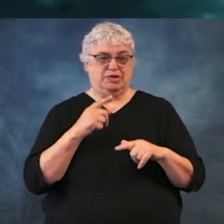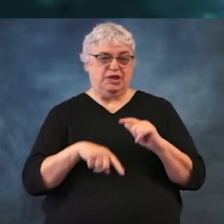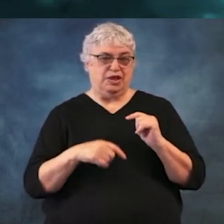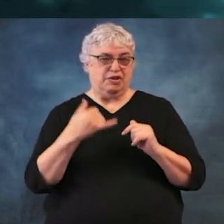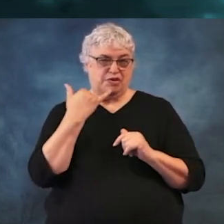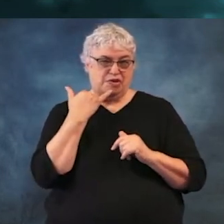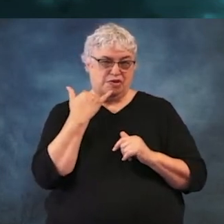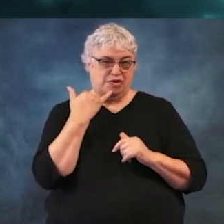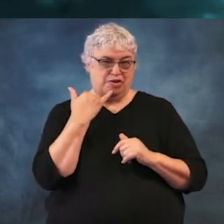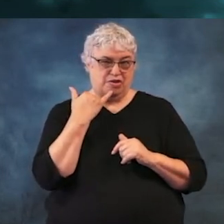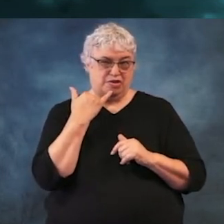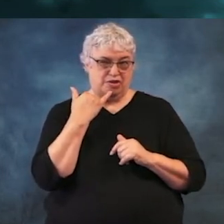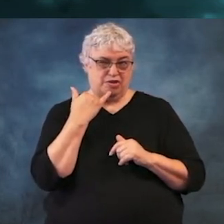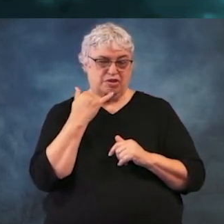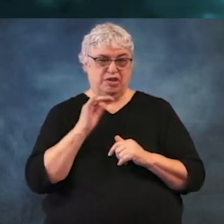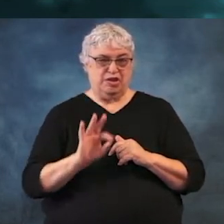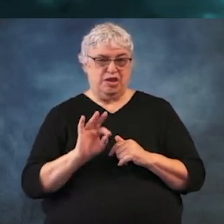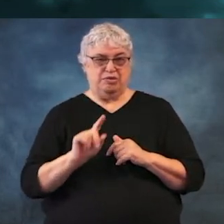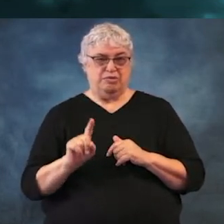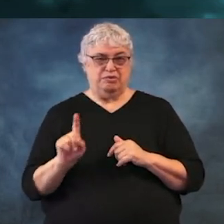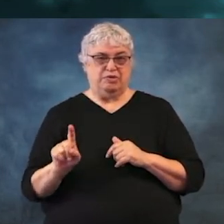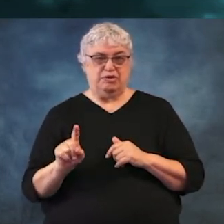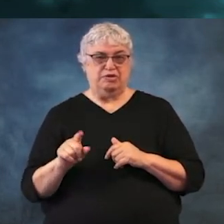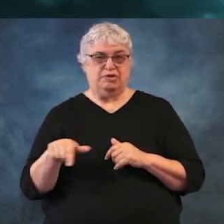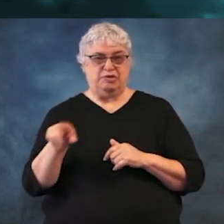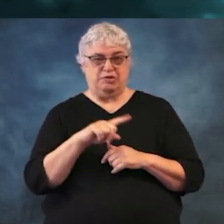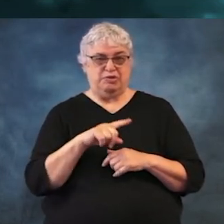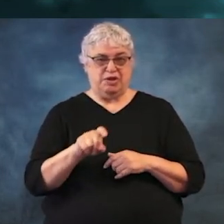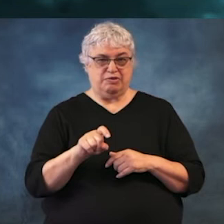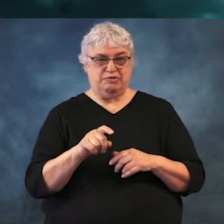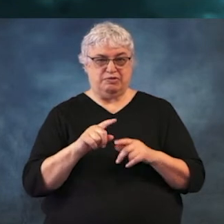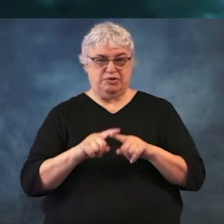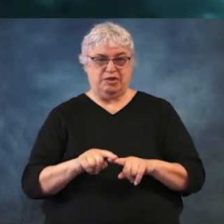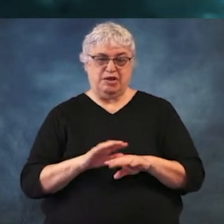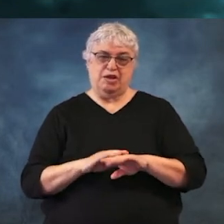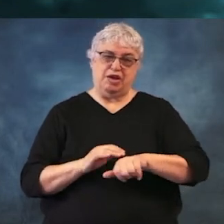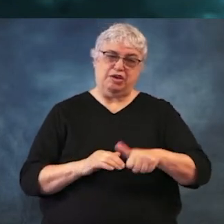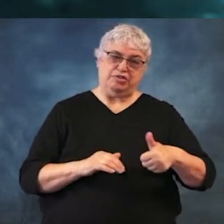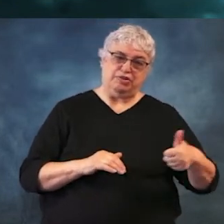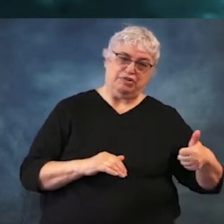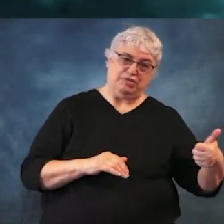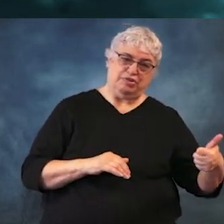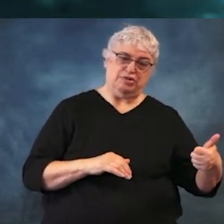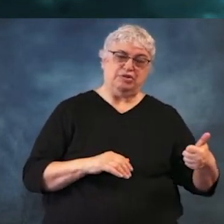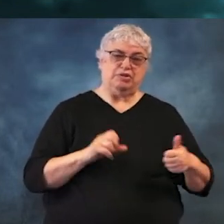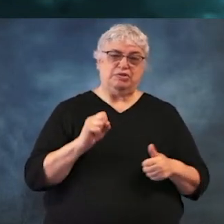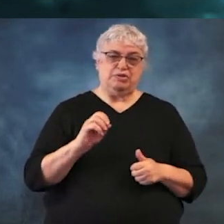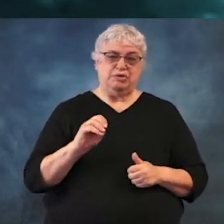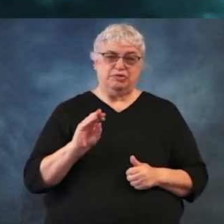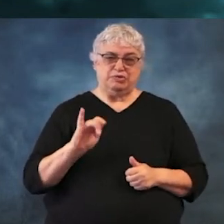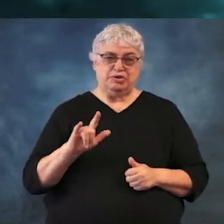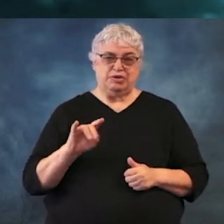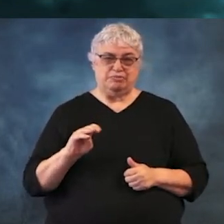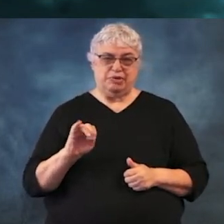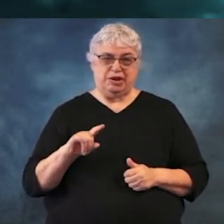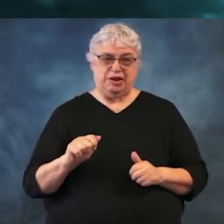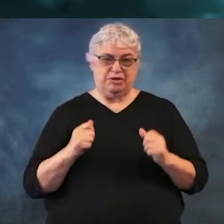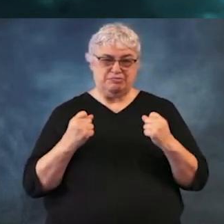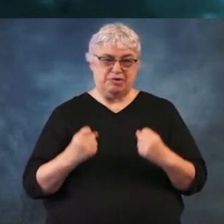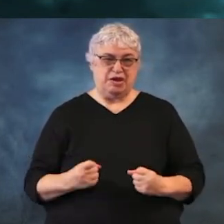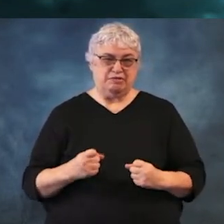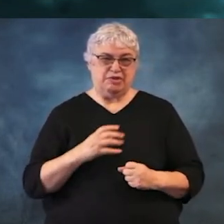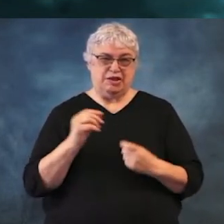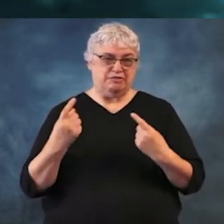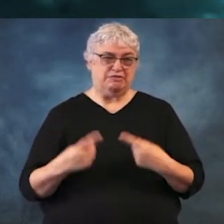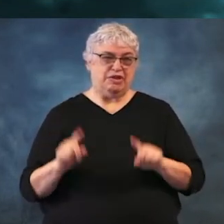get through 911, you've got to rely on your other resources. And social media is so powerful and